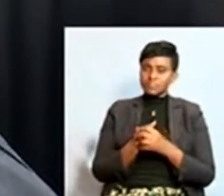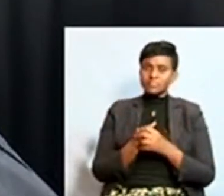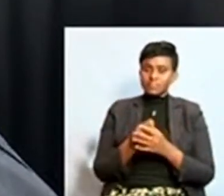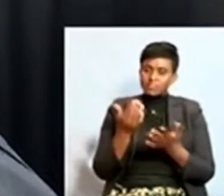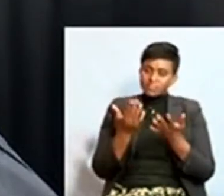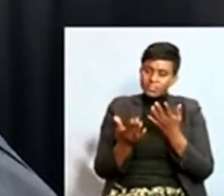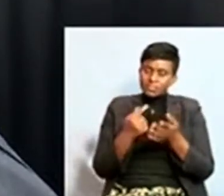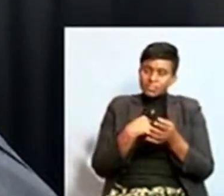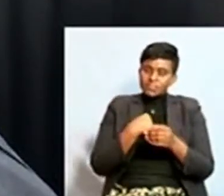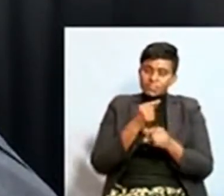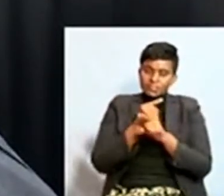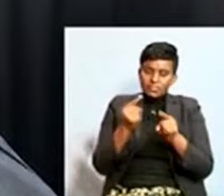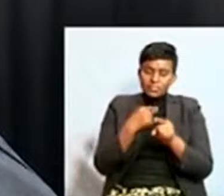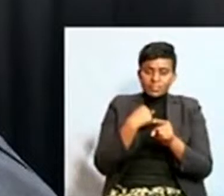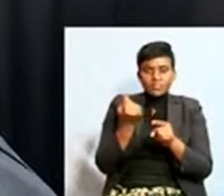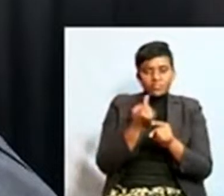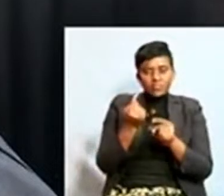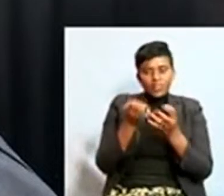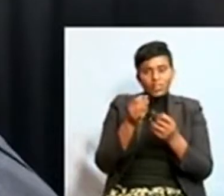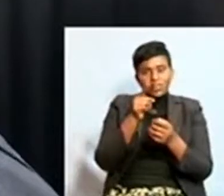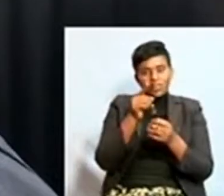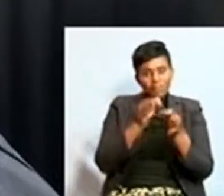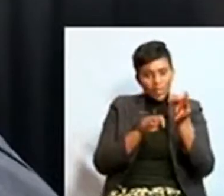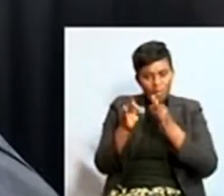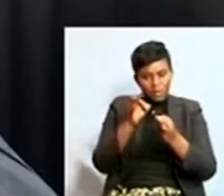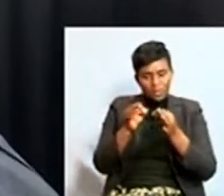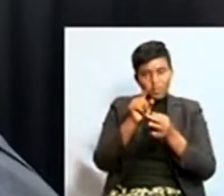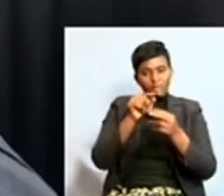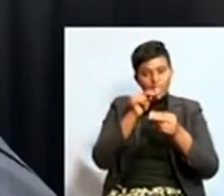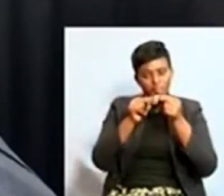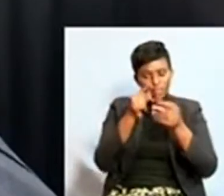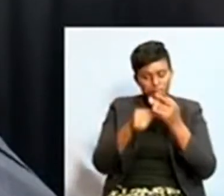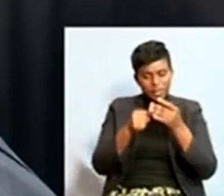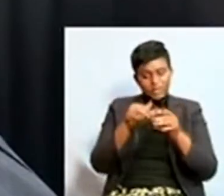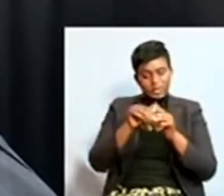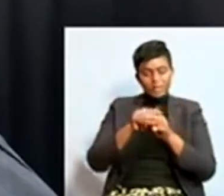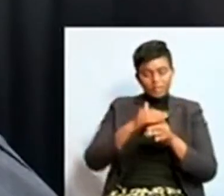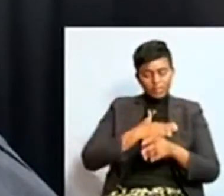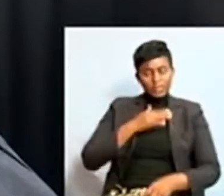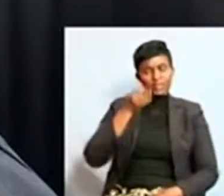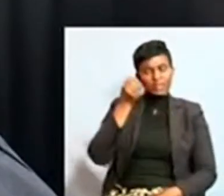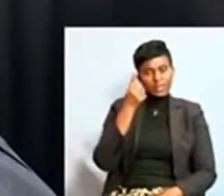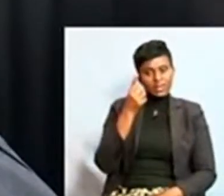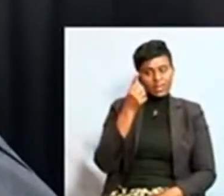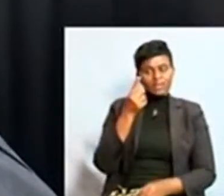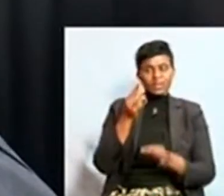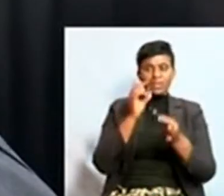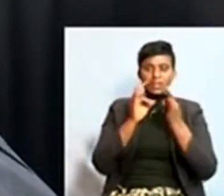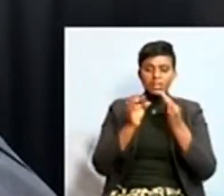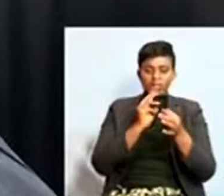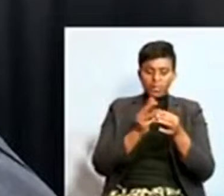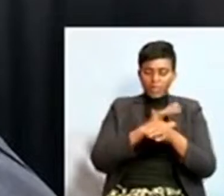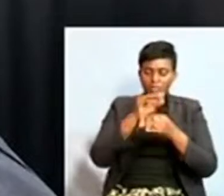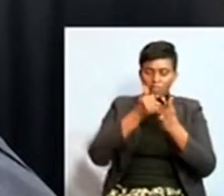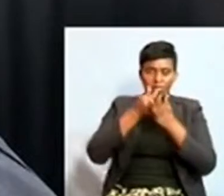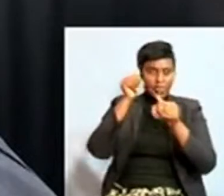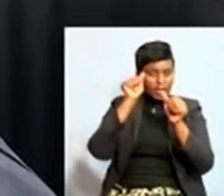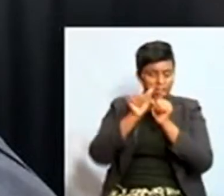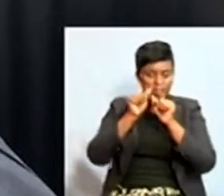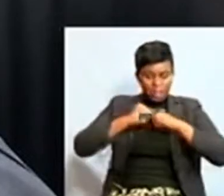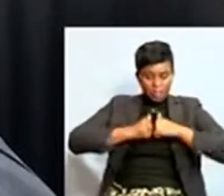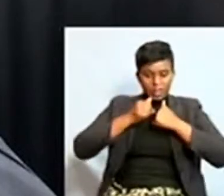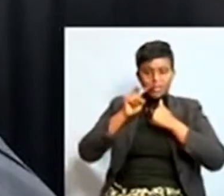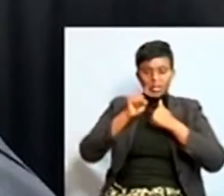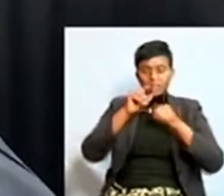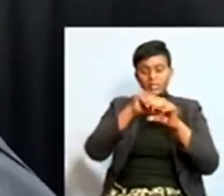Maybe I would just want you to explain what you mean here, because in my understanding, if we all agree that we need to be